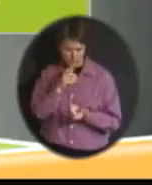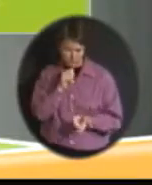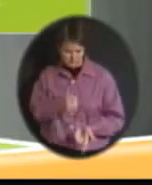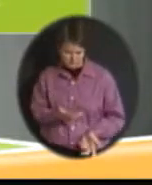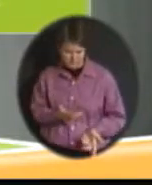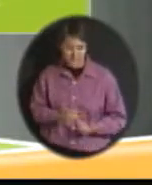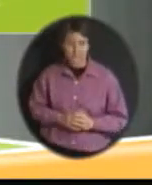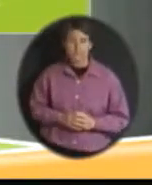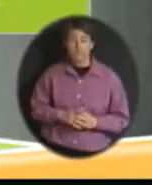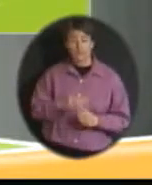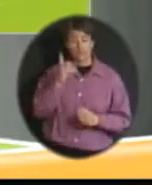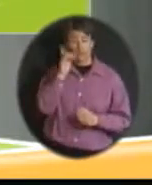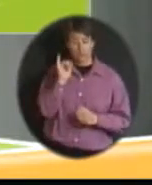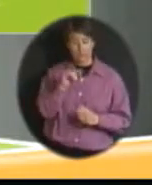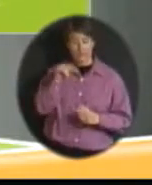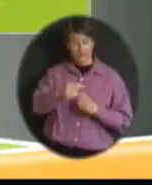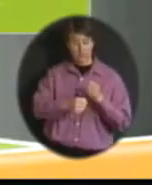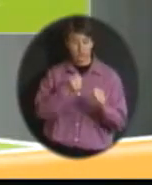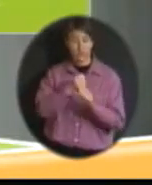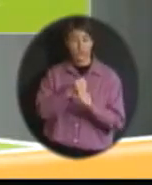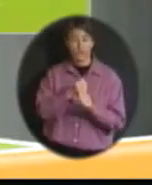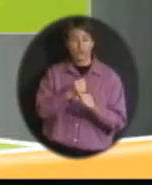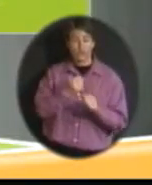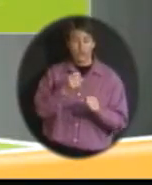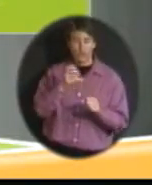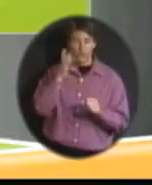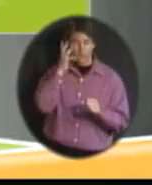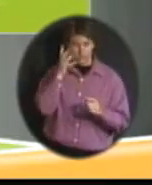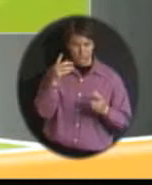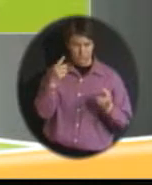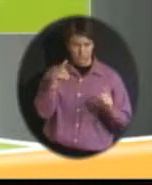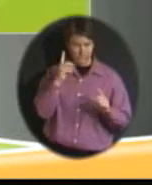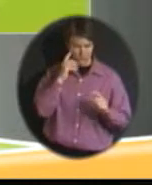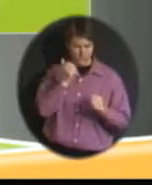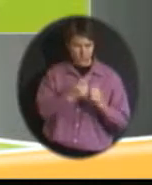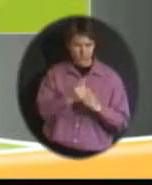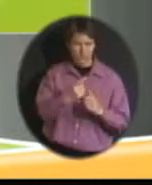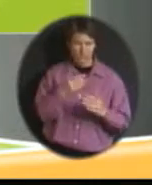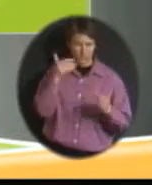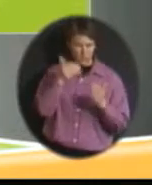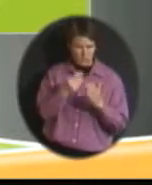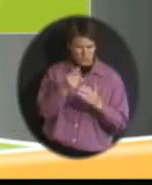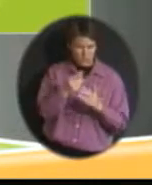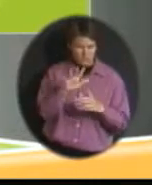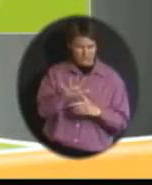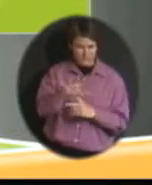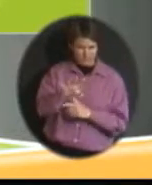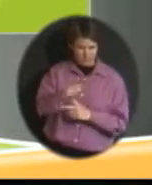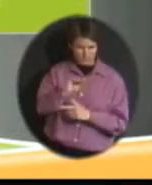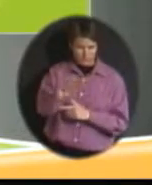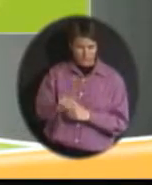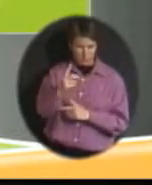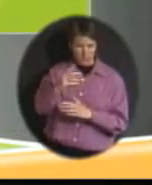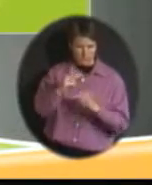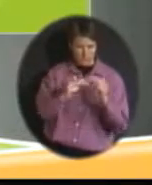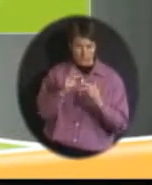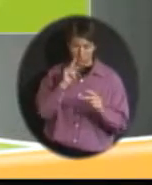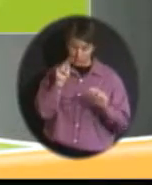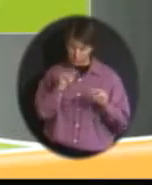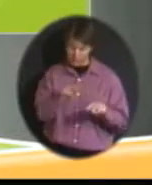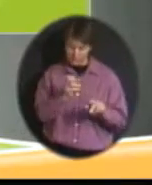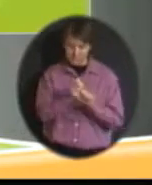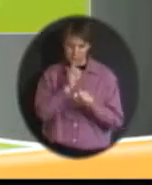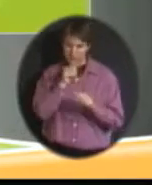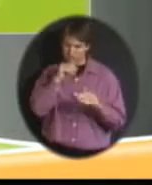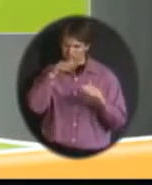are going to make it in all of our buildings. The closest one was 54% in one building, so we're kind of watching that to make sure we don't dip